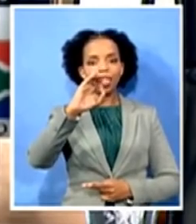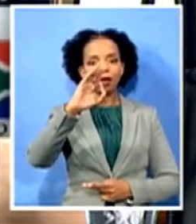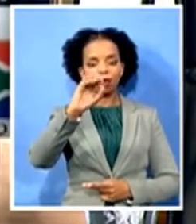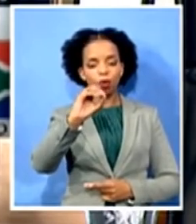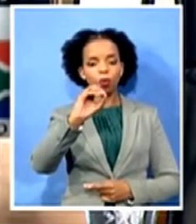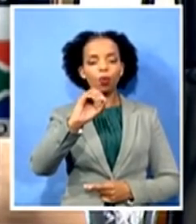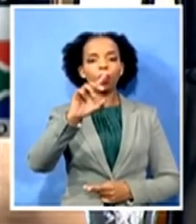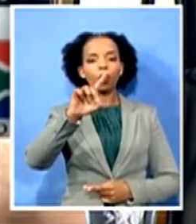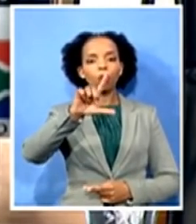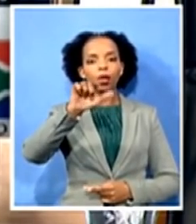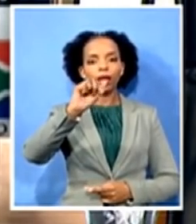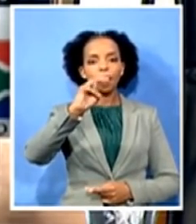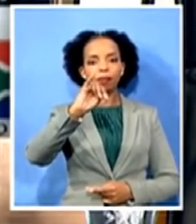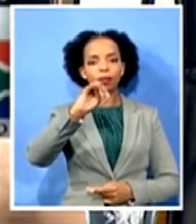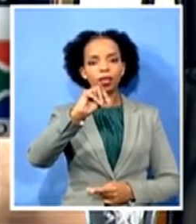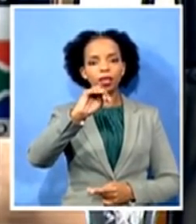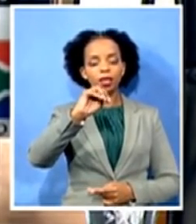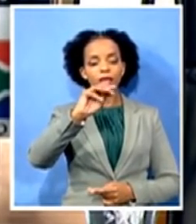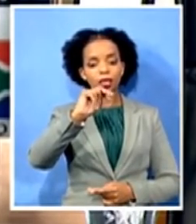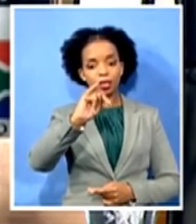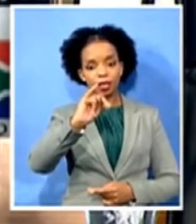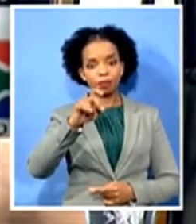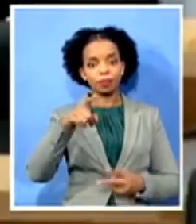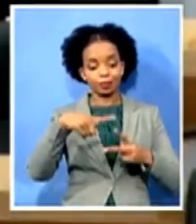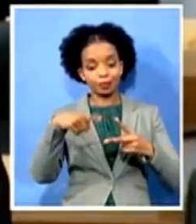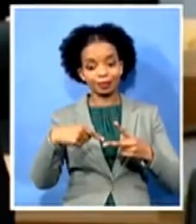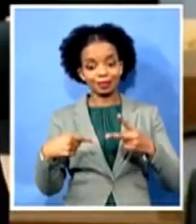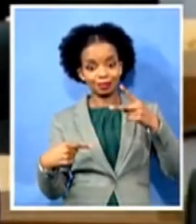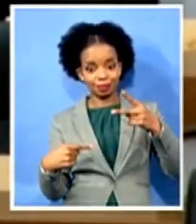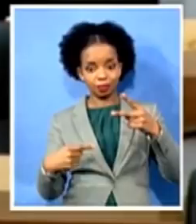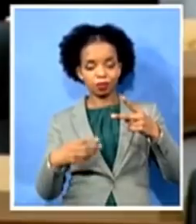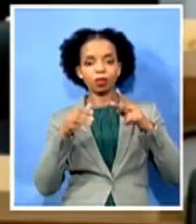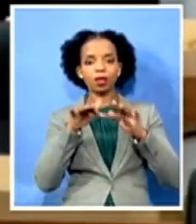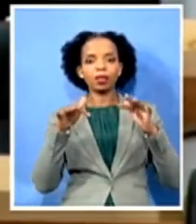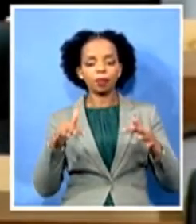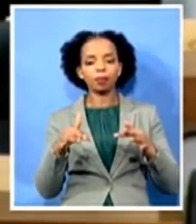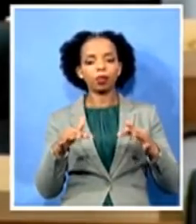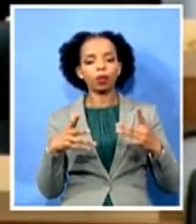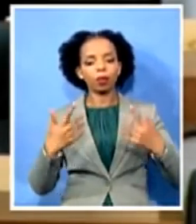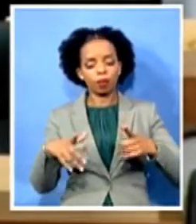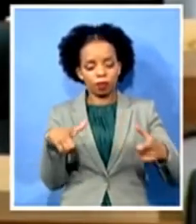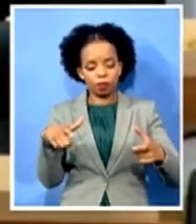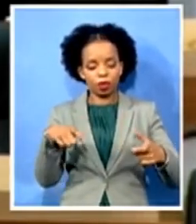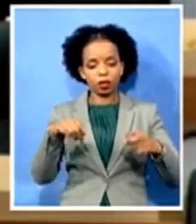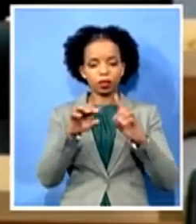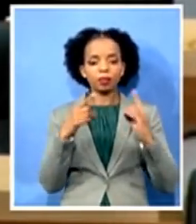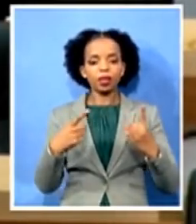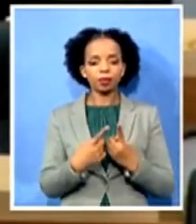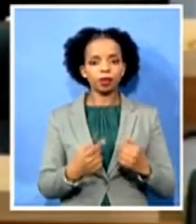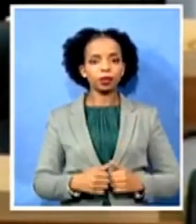Those were the anchor in terms of the department. So you say Mr. Mokoena and Ms.